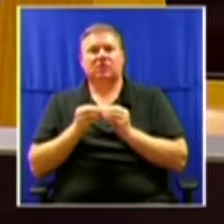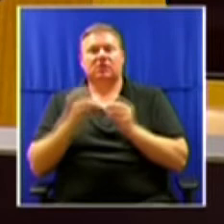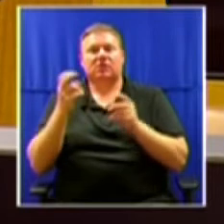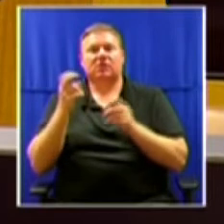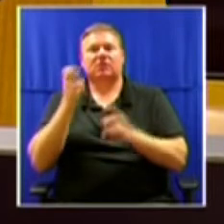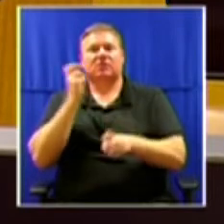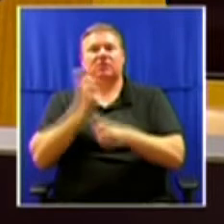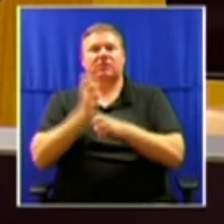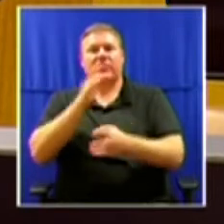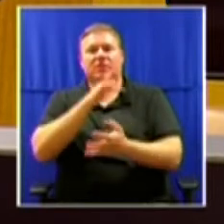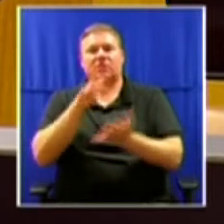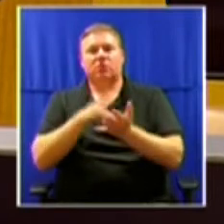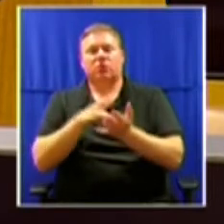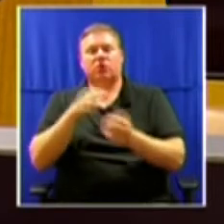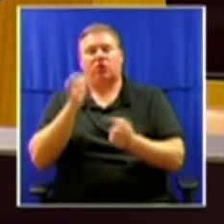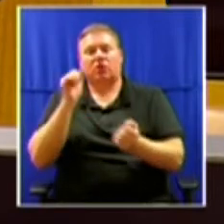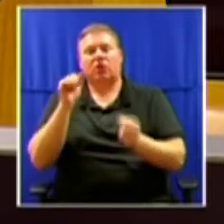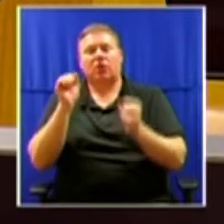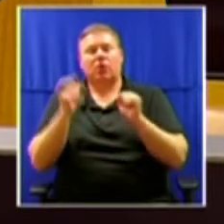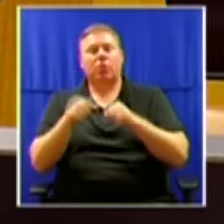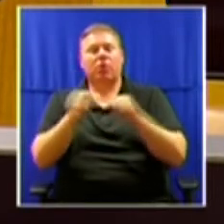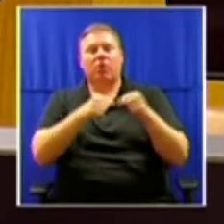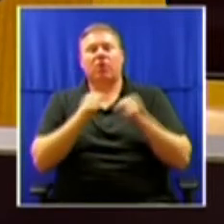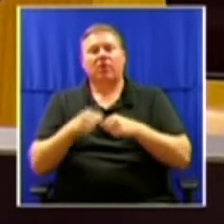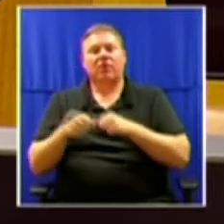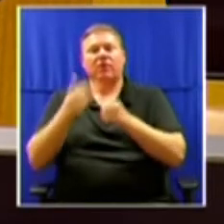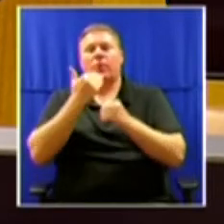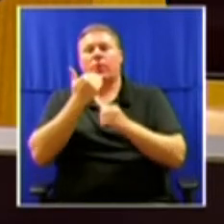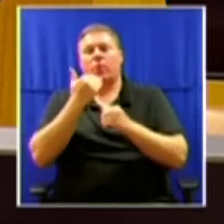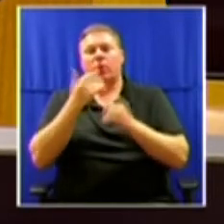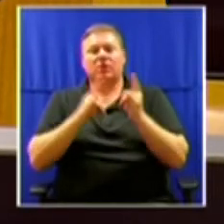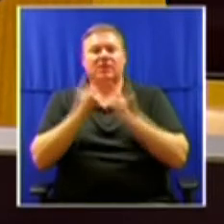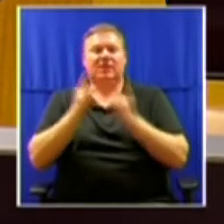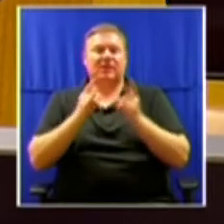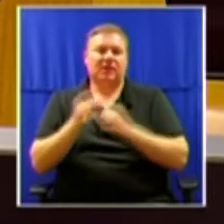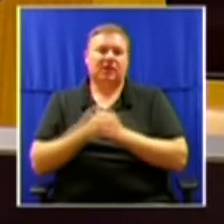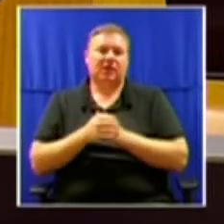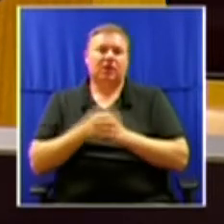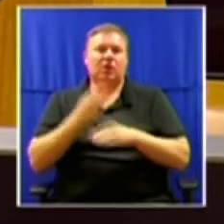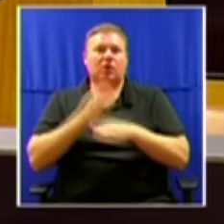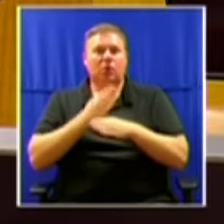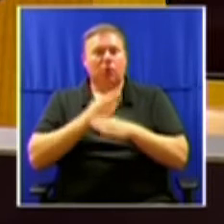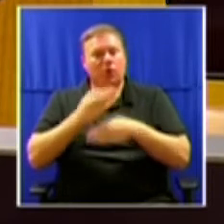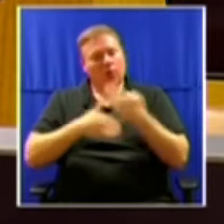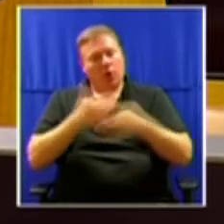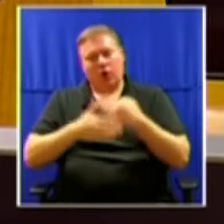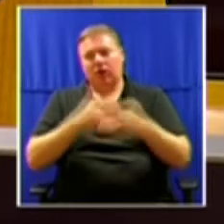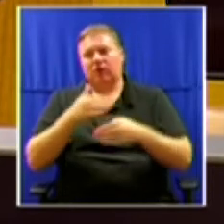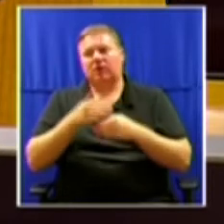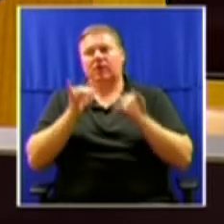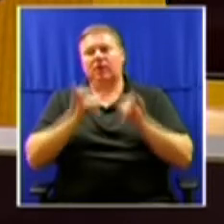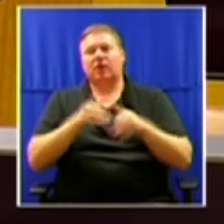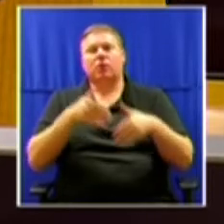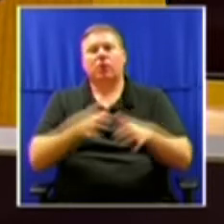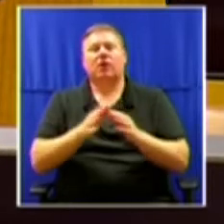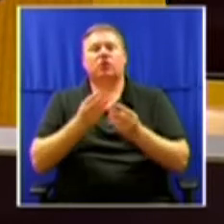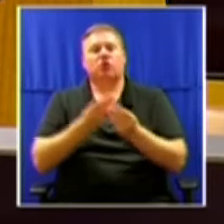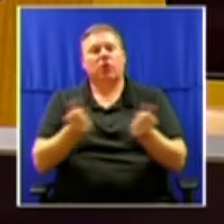difficulties of the approvals from the city, and there's work in progress in that regard, which will soon be